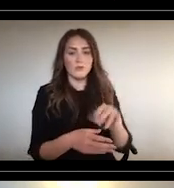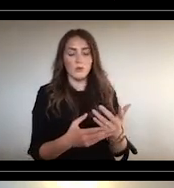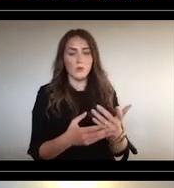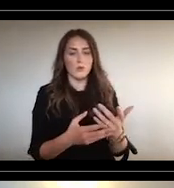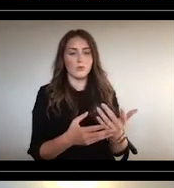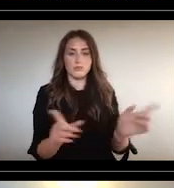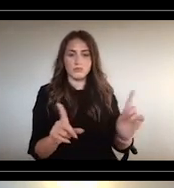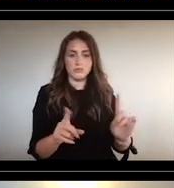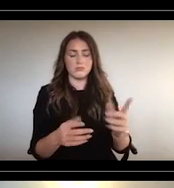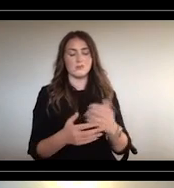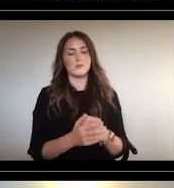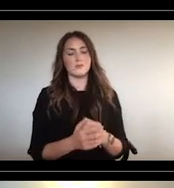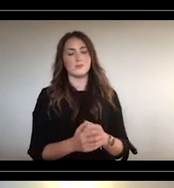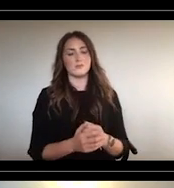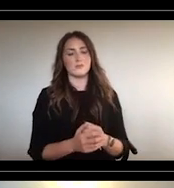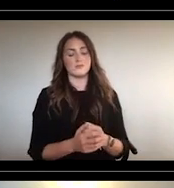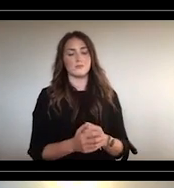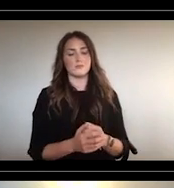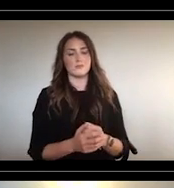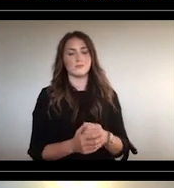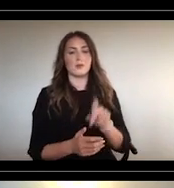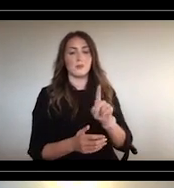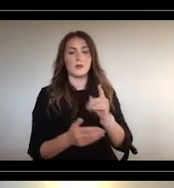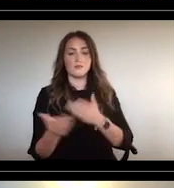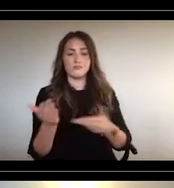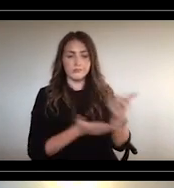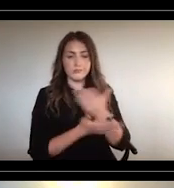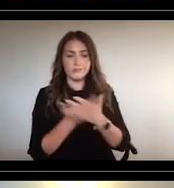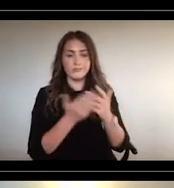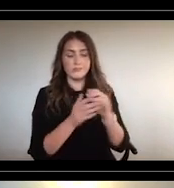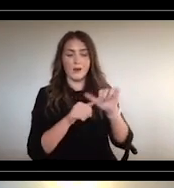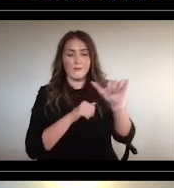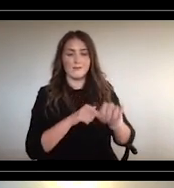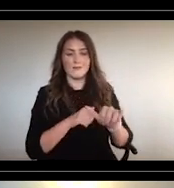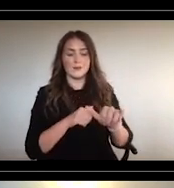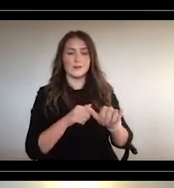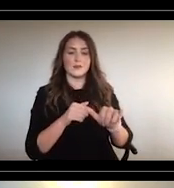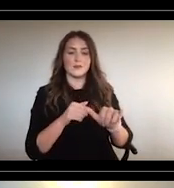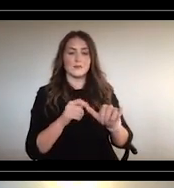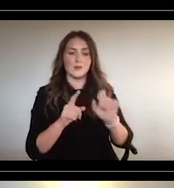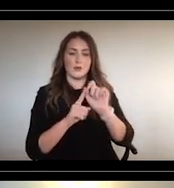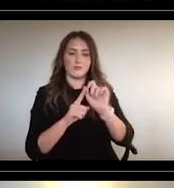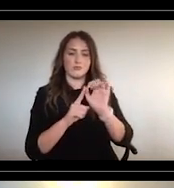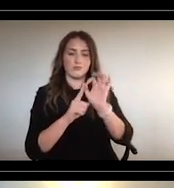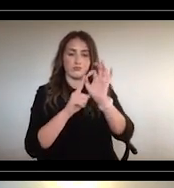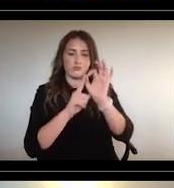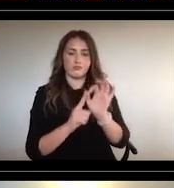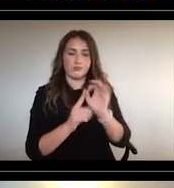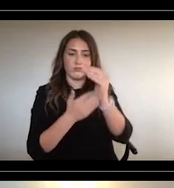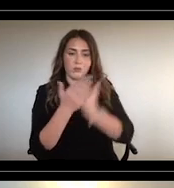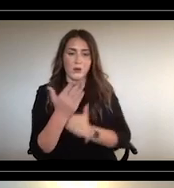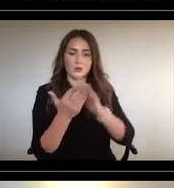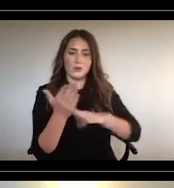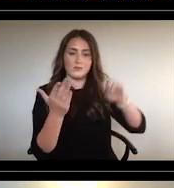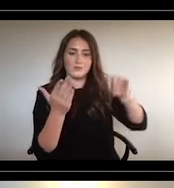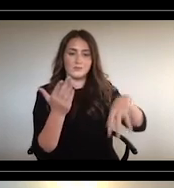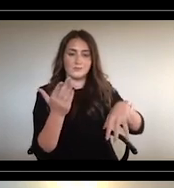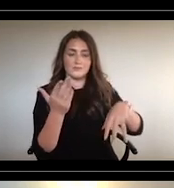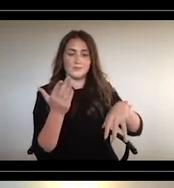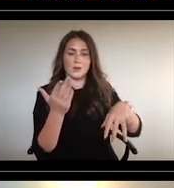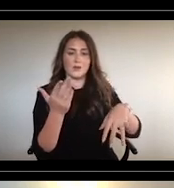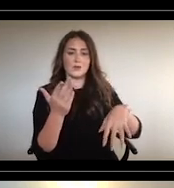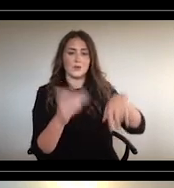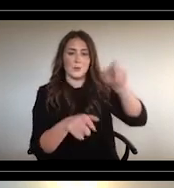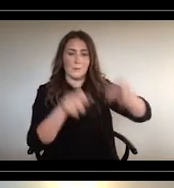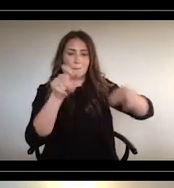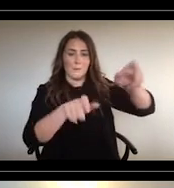like. Following that consultation, we removed this from our proposals because of a number of